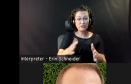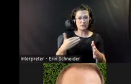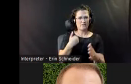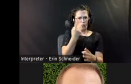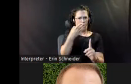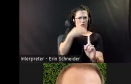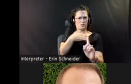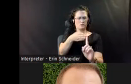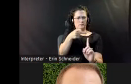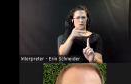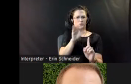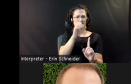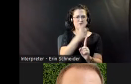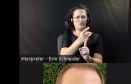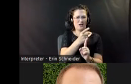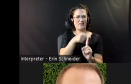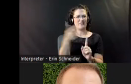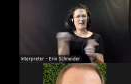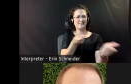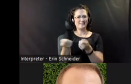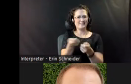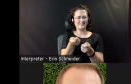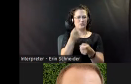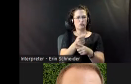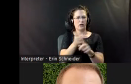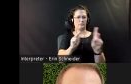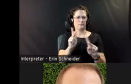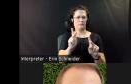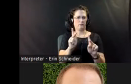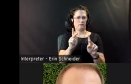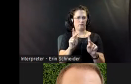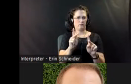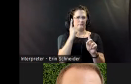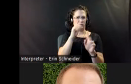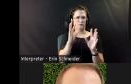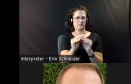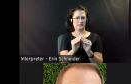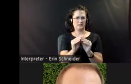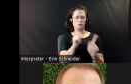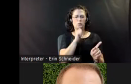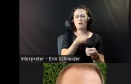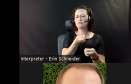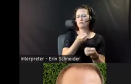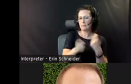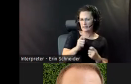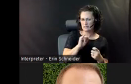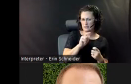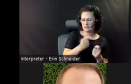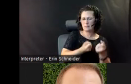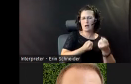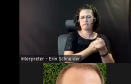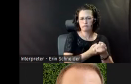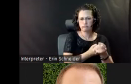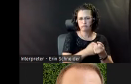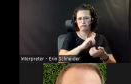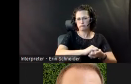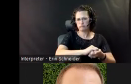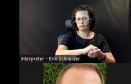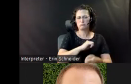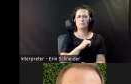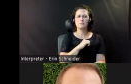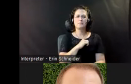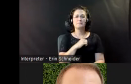It doesn't replace what you do in IT, it complements it. High-performing BRMs focus more on growth and